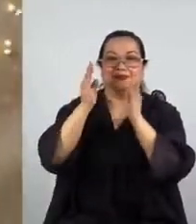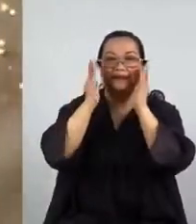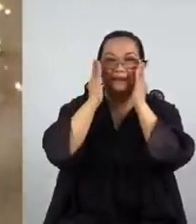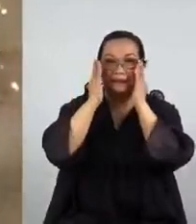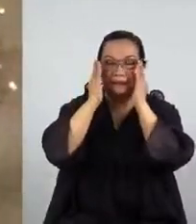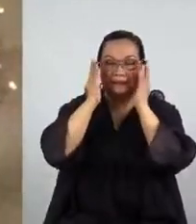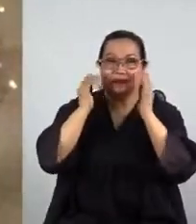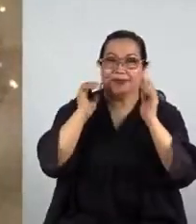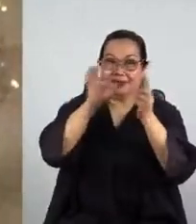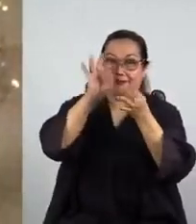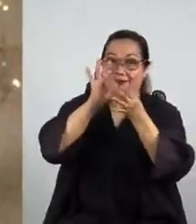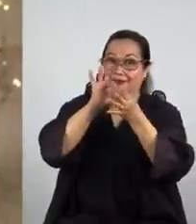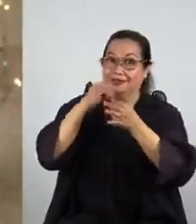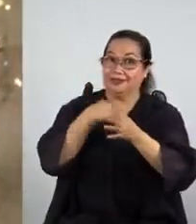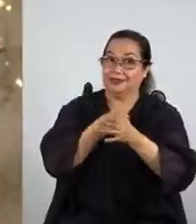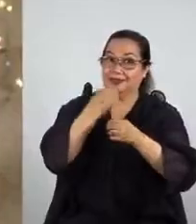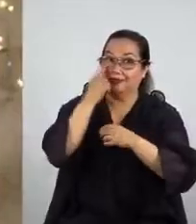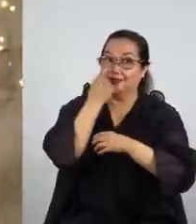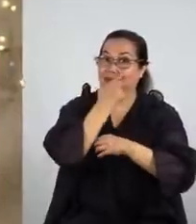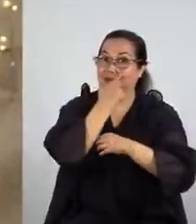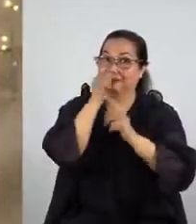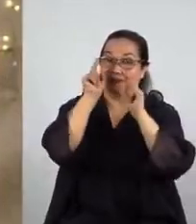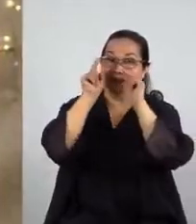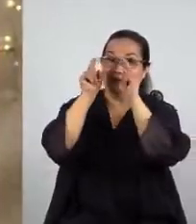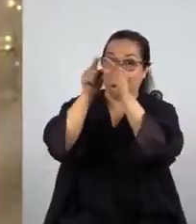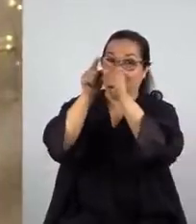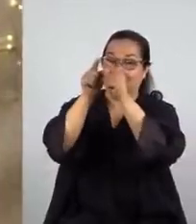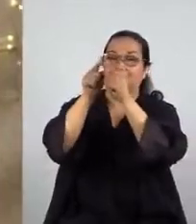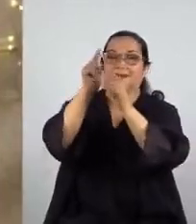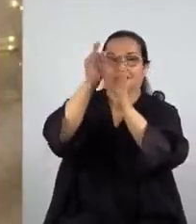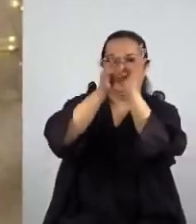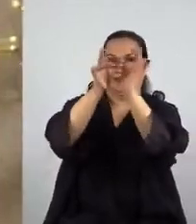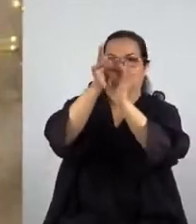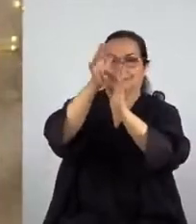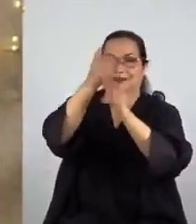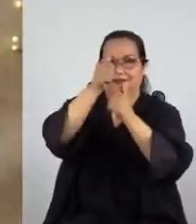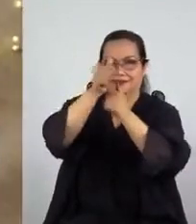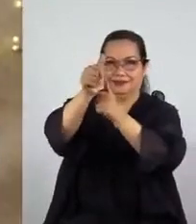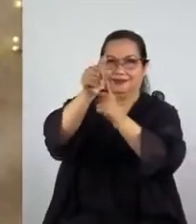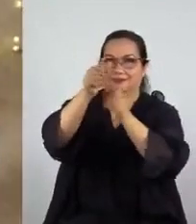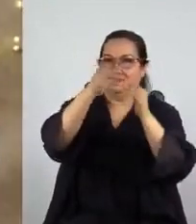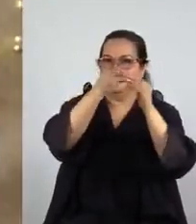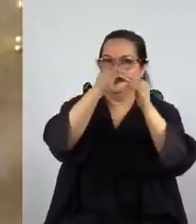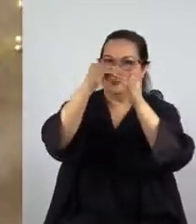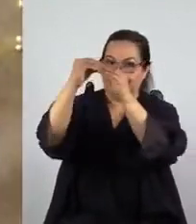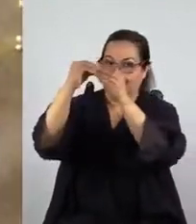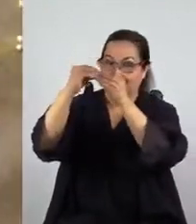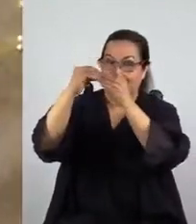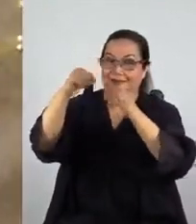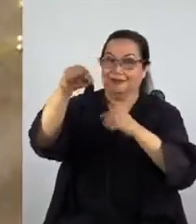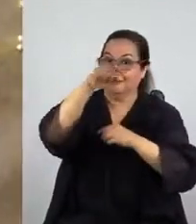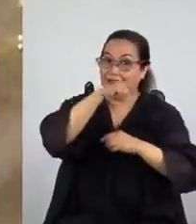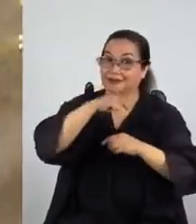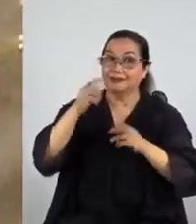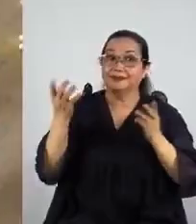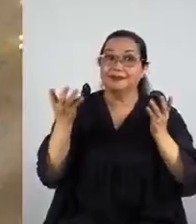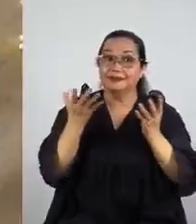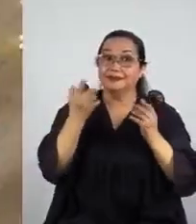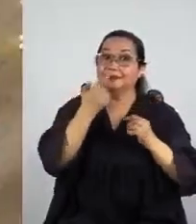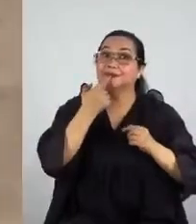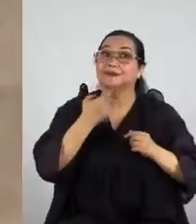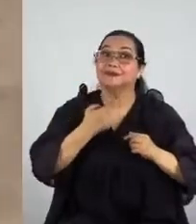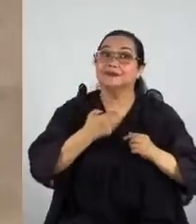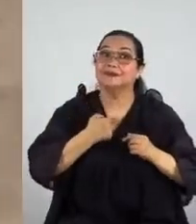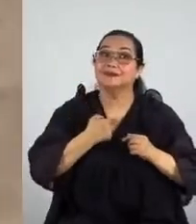We fix our eyes on Jesus so we can endure and follow Him. We go where He leads us. At the time He tells